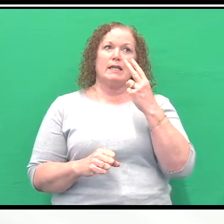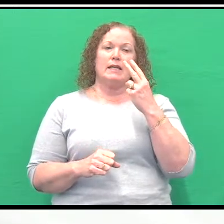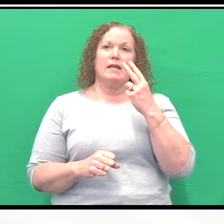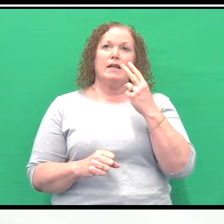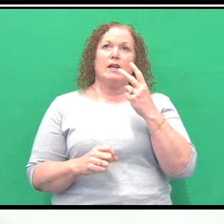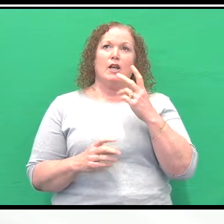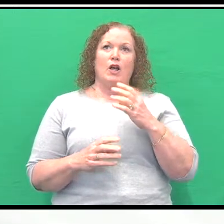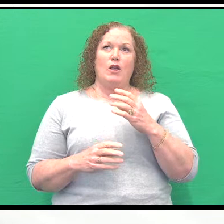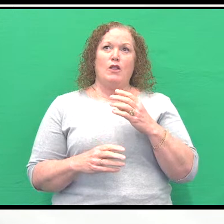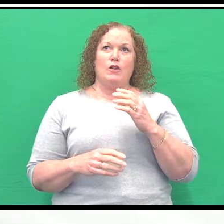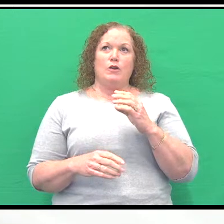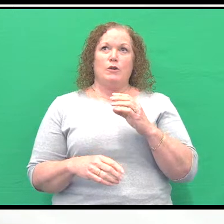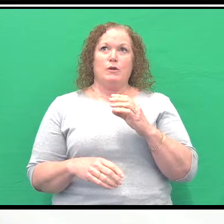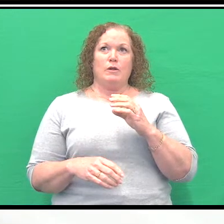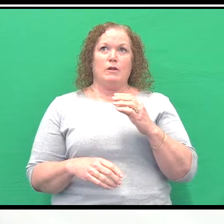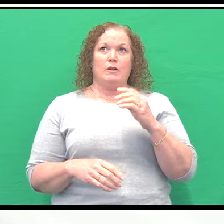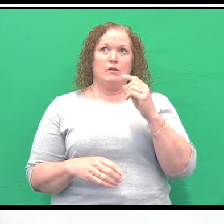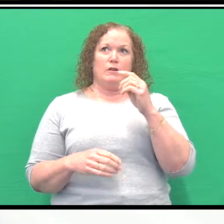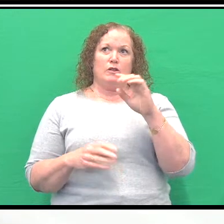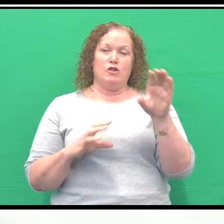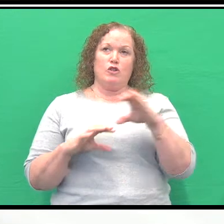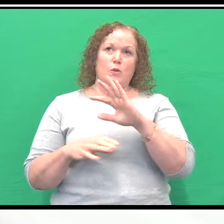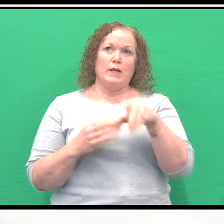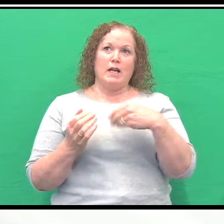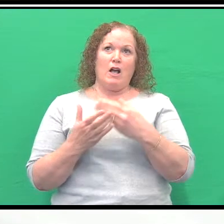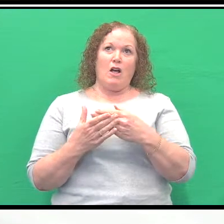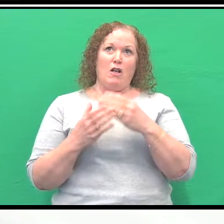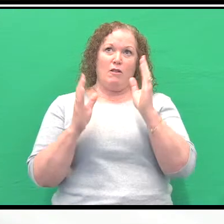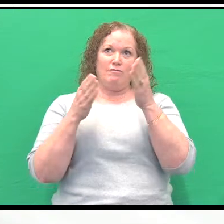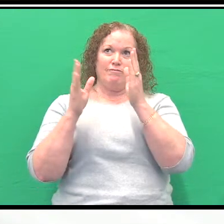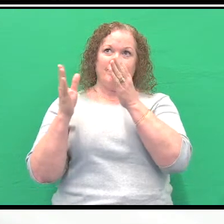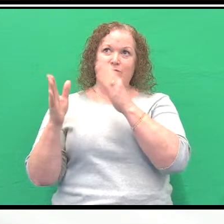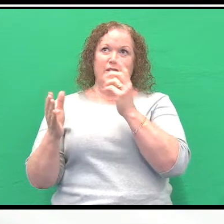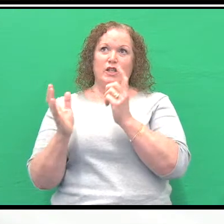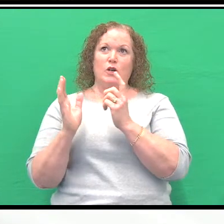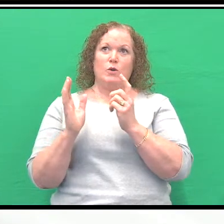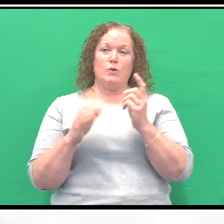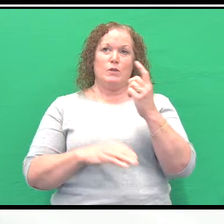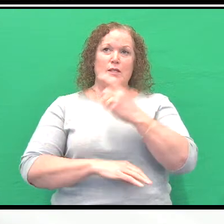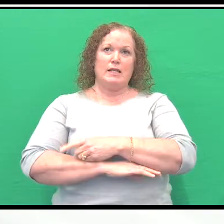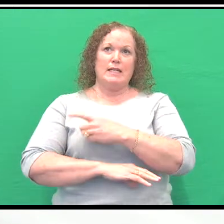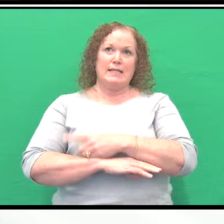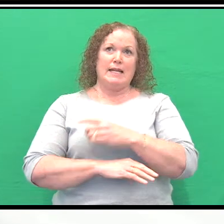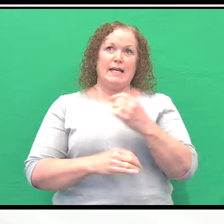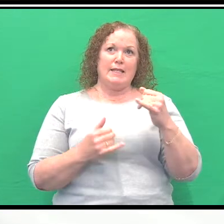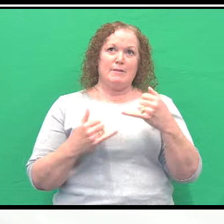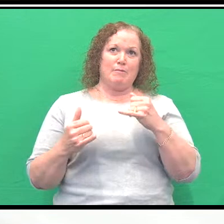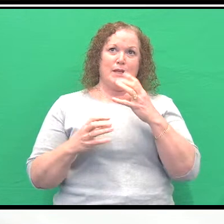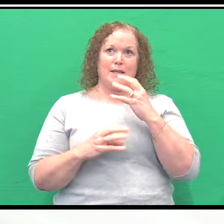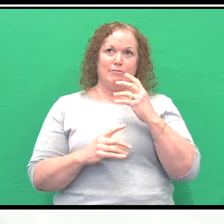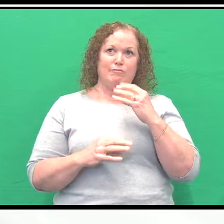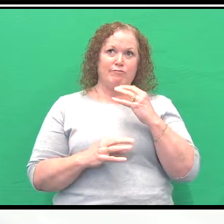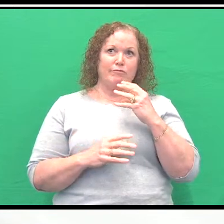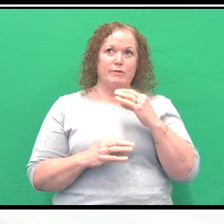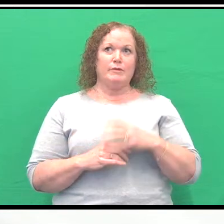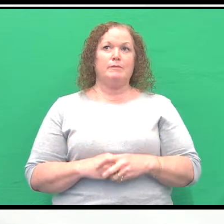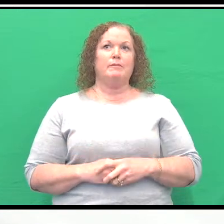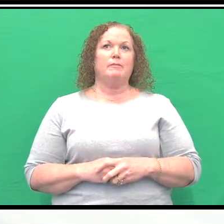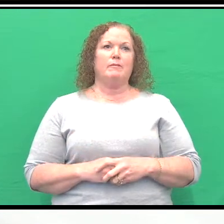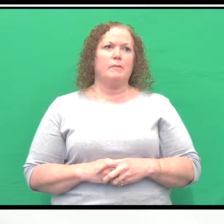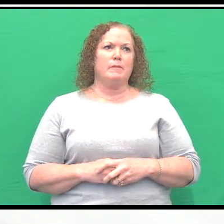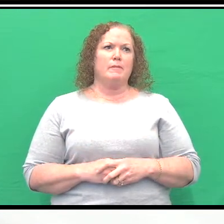de Palm Springs, participating in Black History Day Parade. They're hosting with Daniel